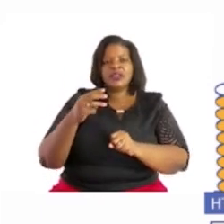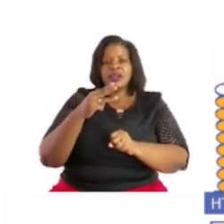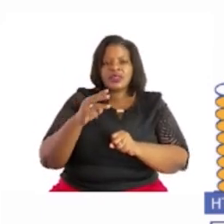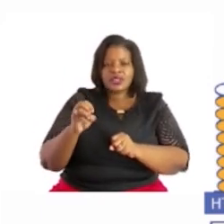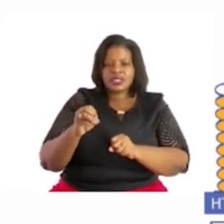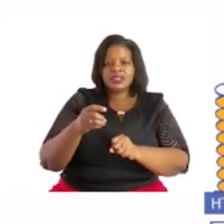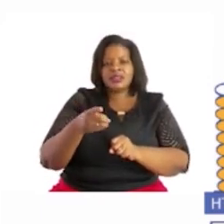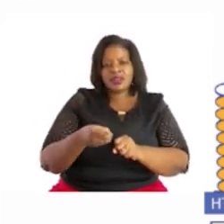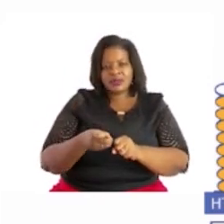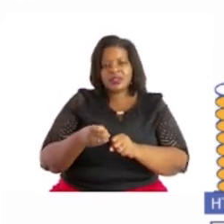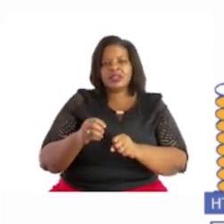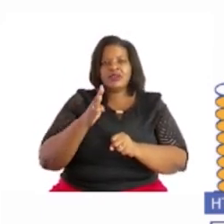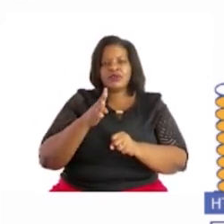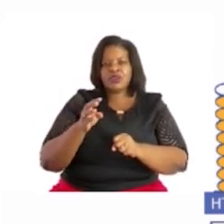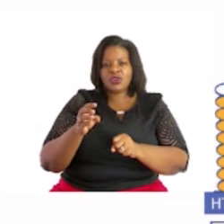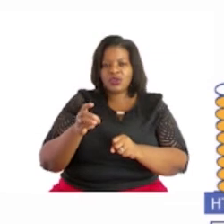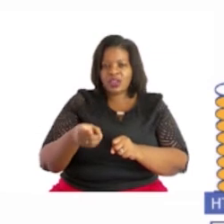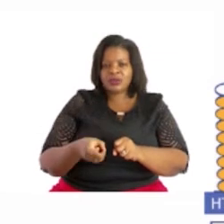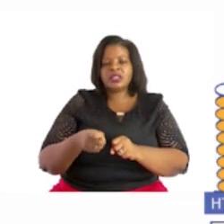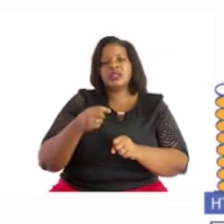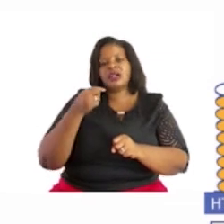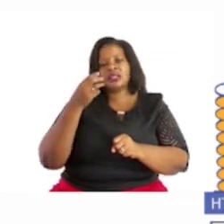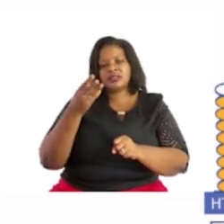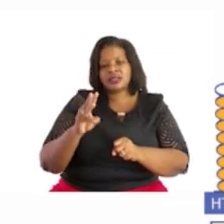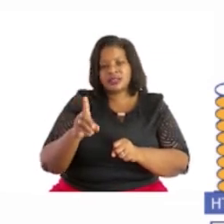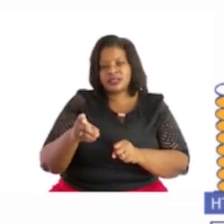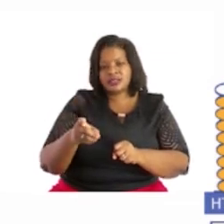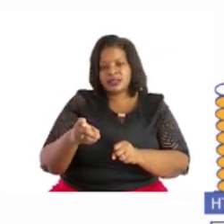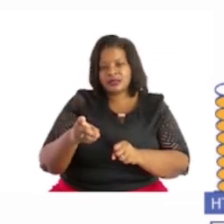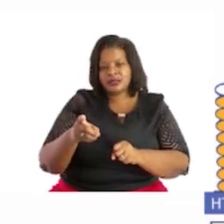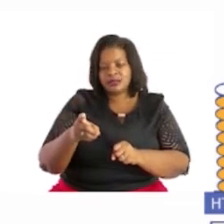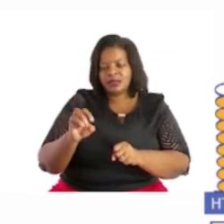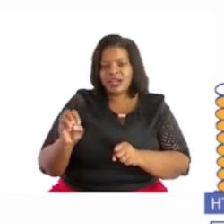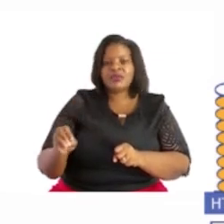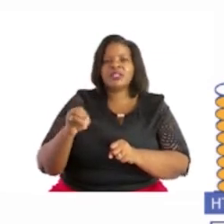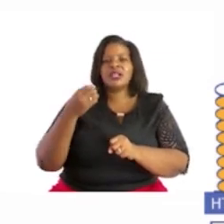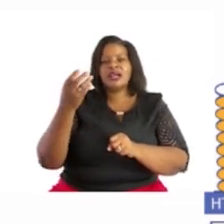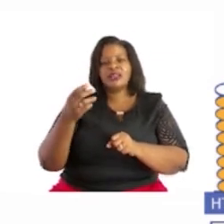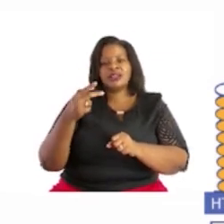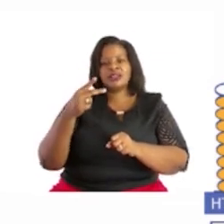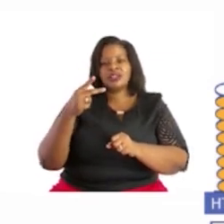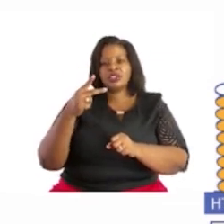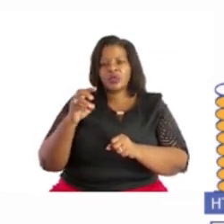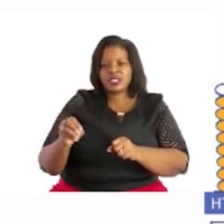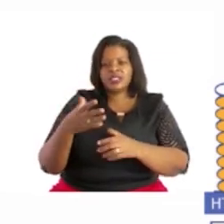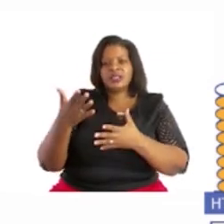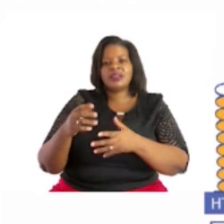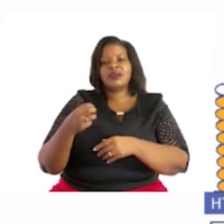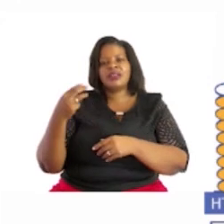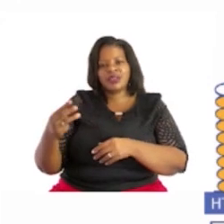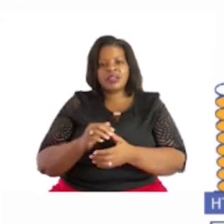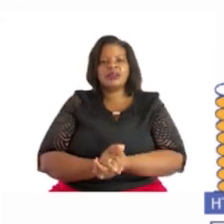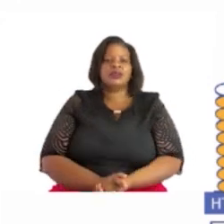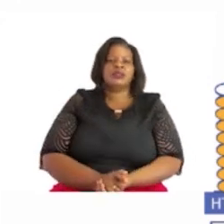plus 600 plus 20 plus 3. The hundreds are